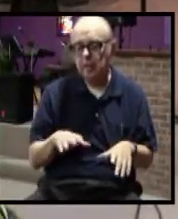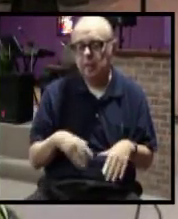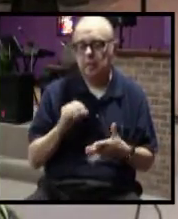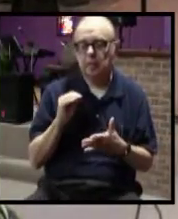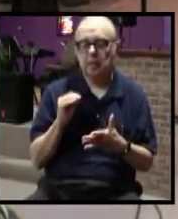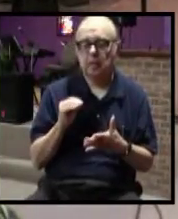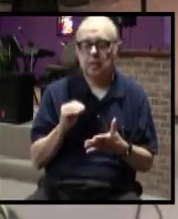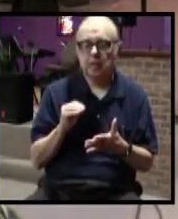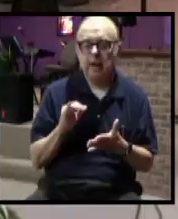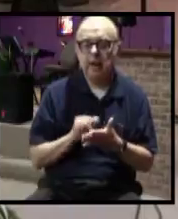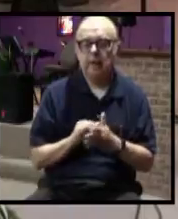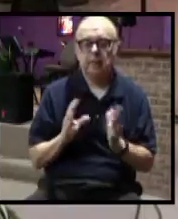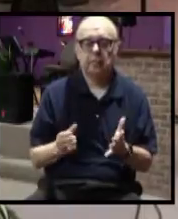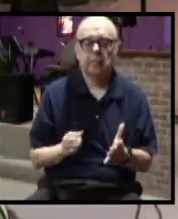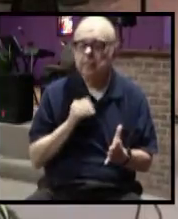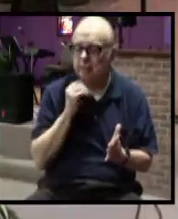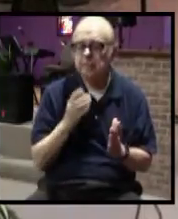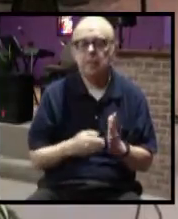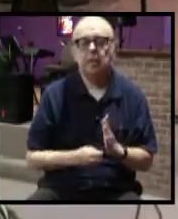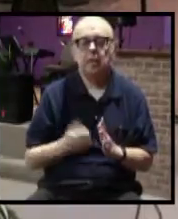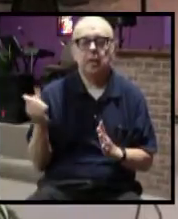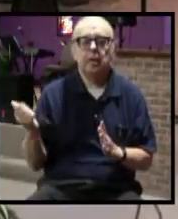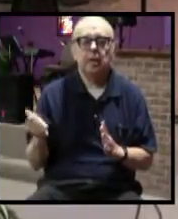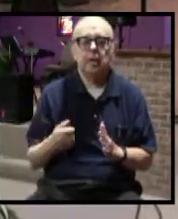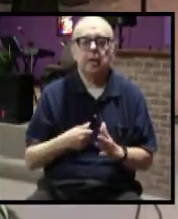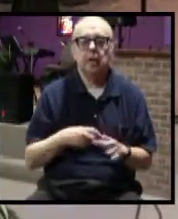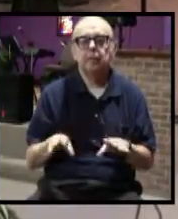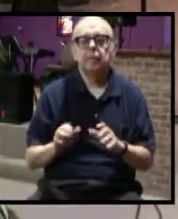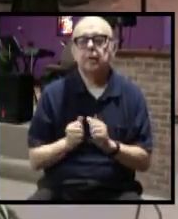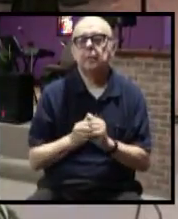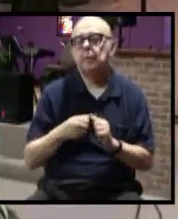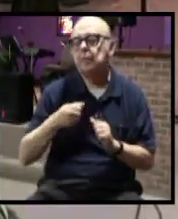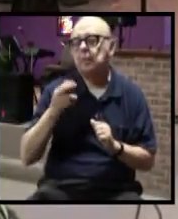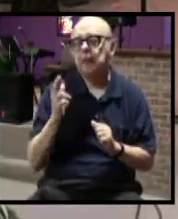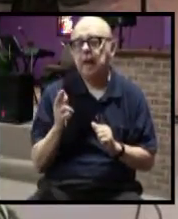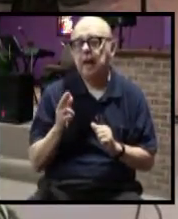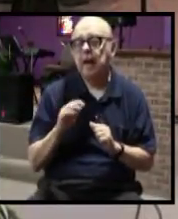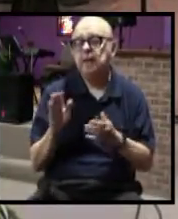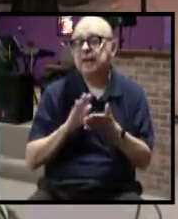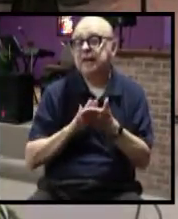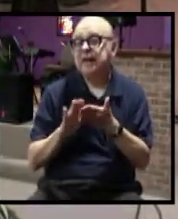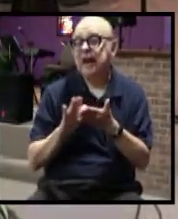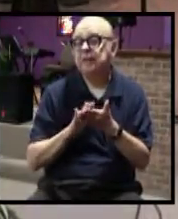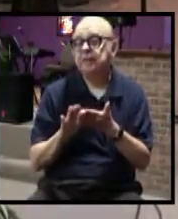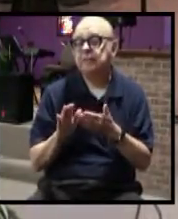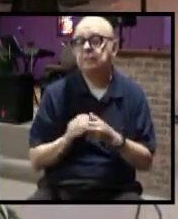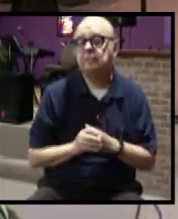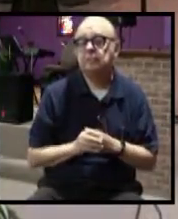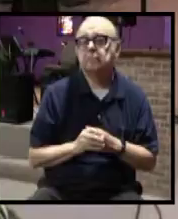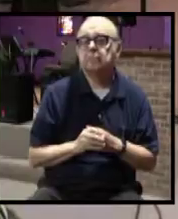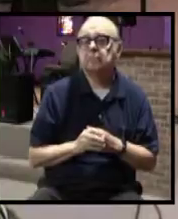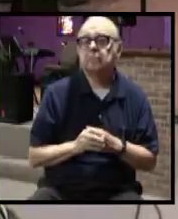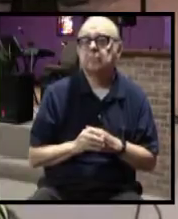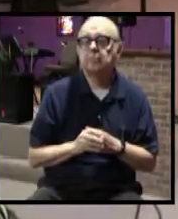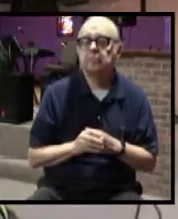But he found out that the people in the group didn't discard him. They treated him with respect and with kindness.